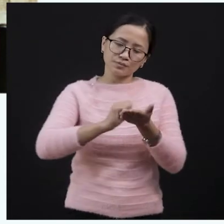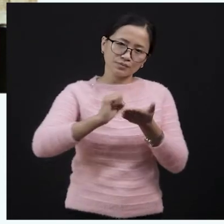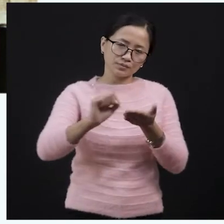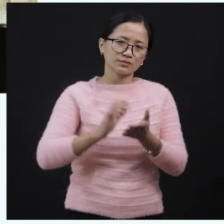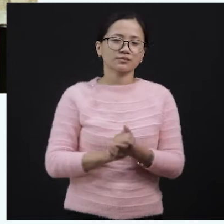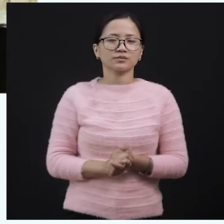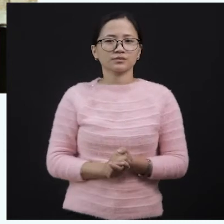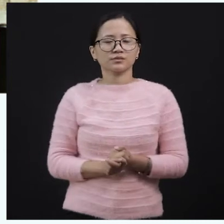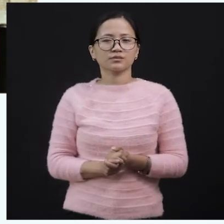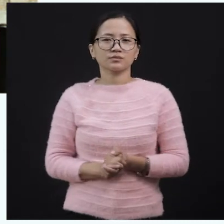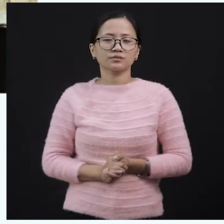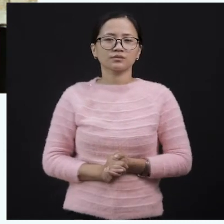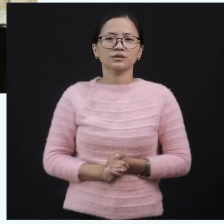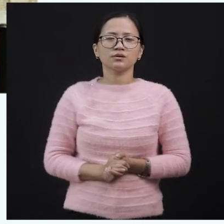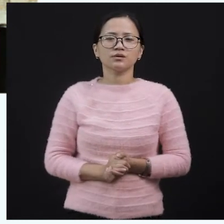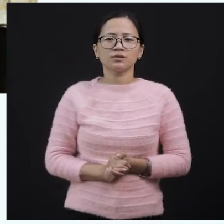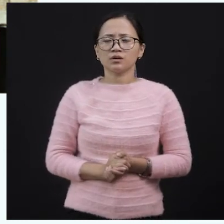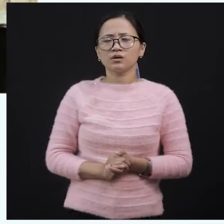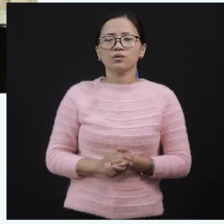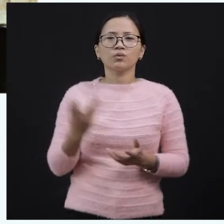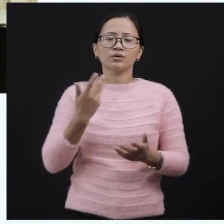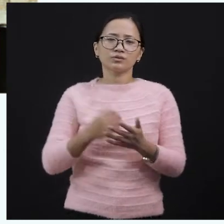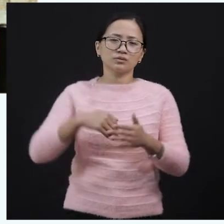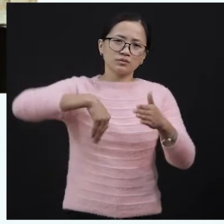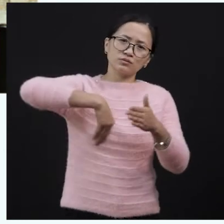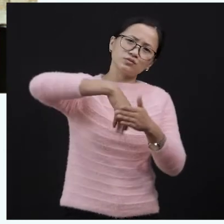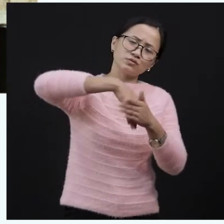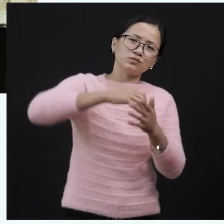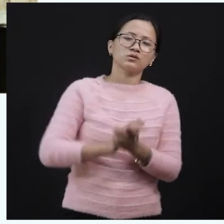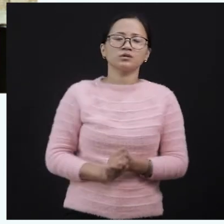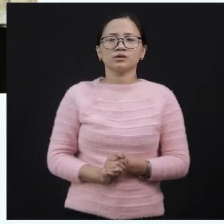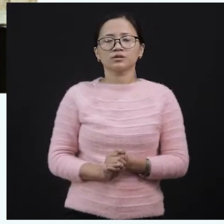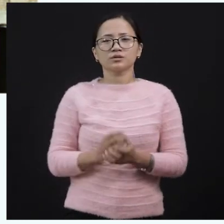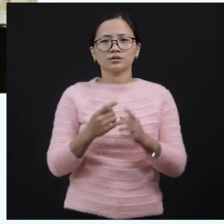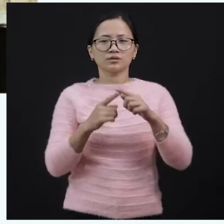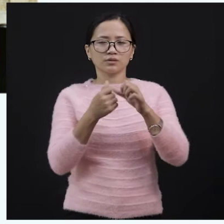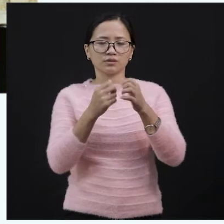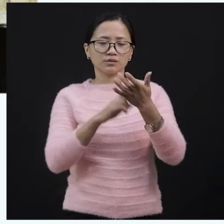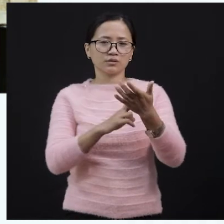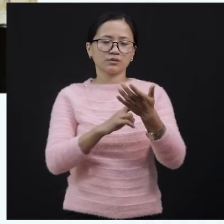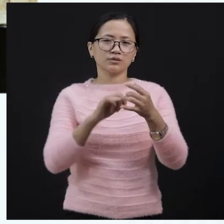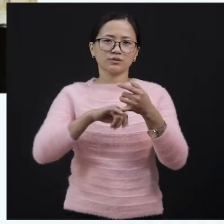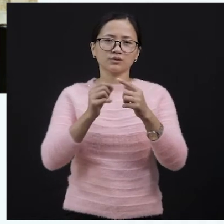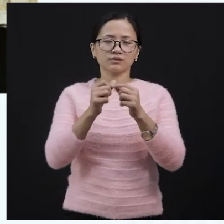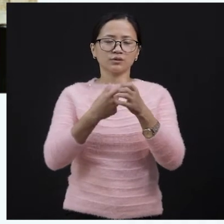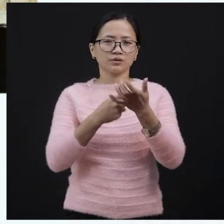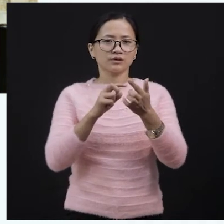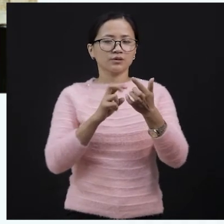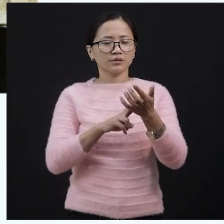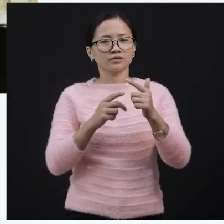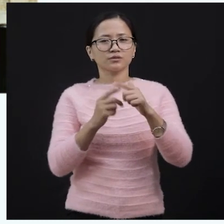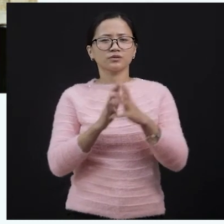about it. Whether football is a transparent, translucent, or an opaque.